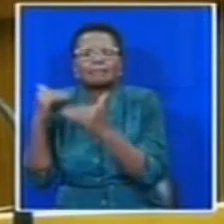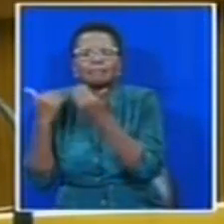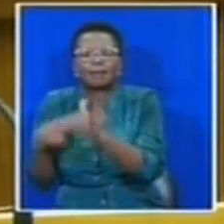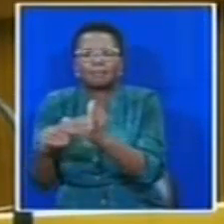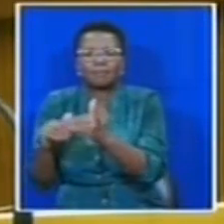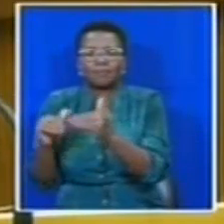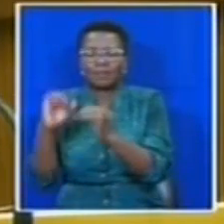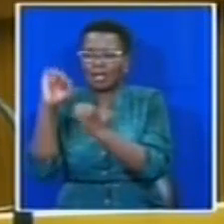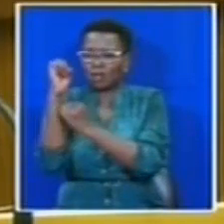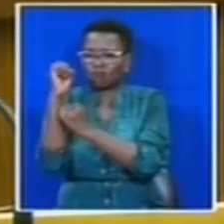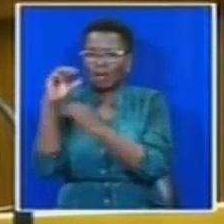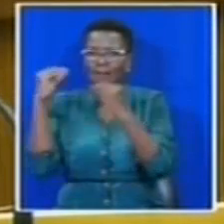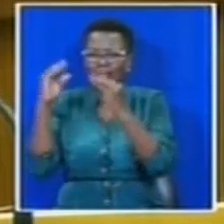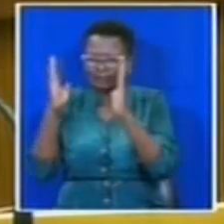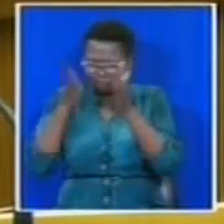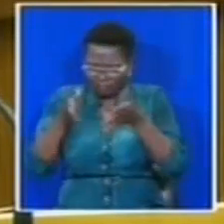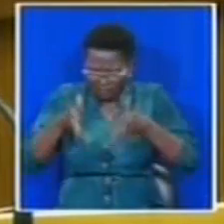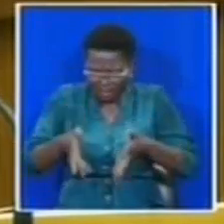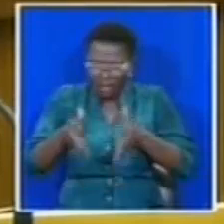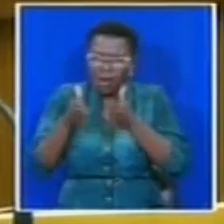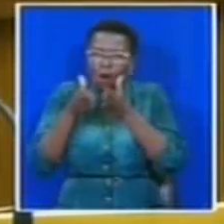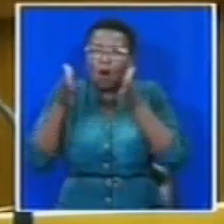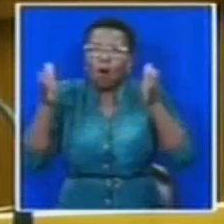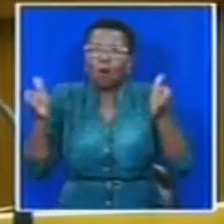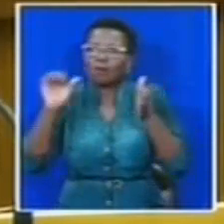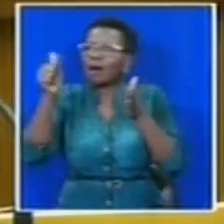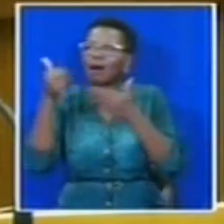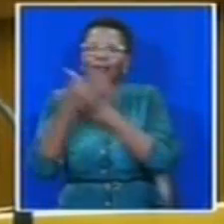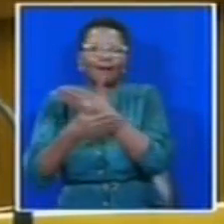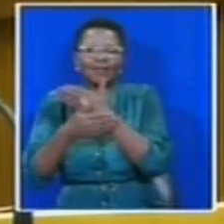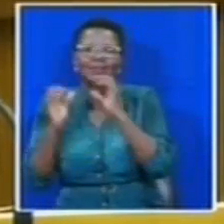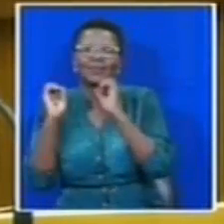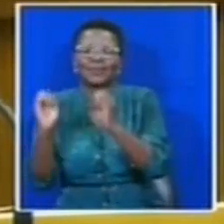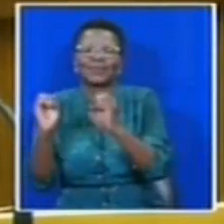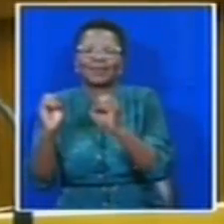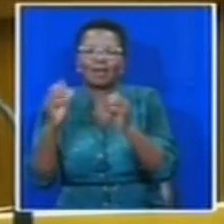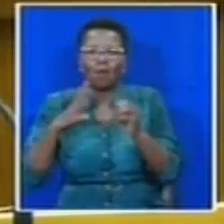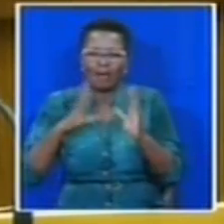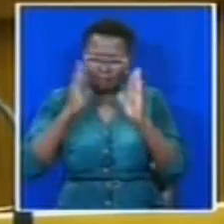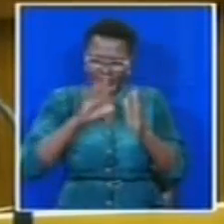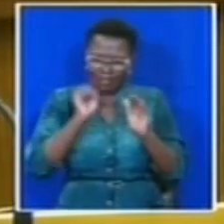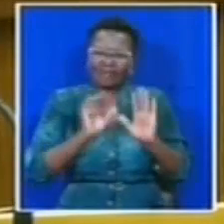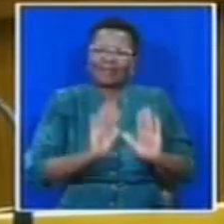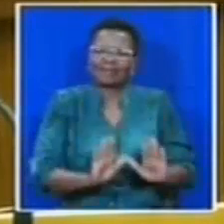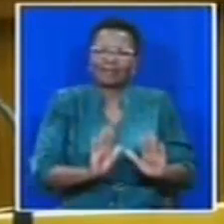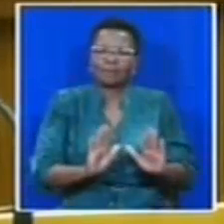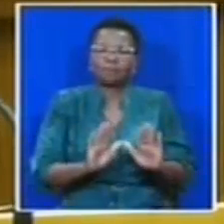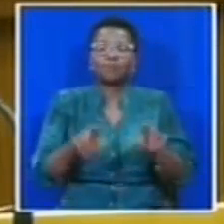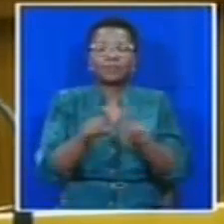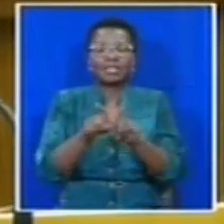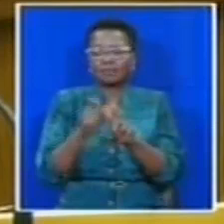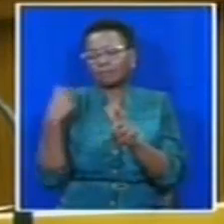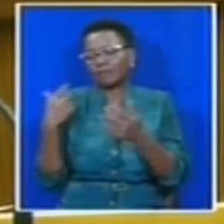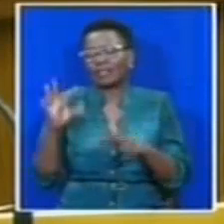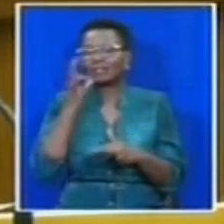concentrated, and infrastructure networks need to be better aligned to global growth prospects. As emphasized recently by